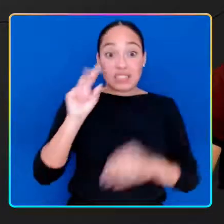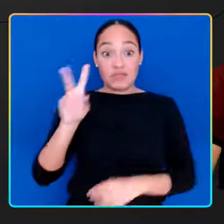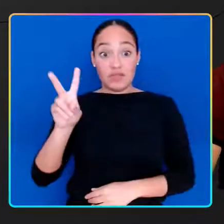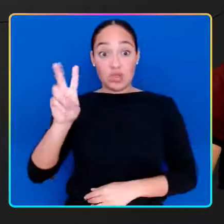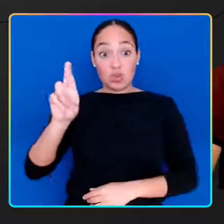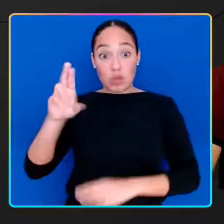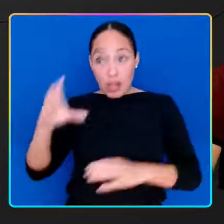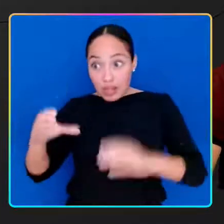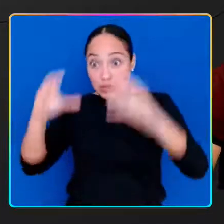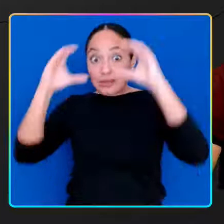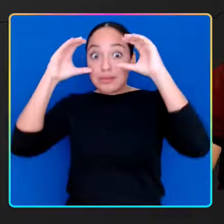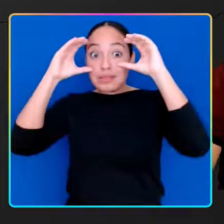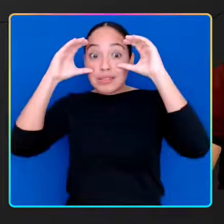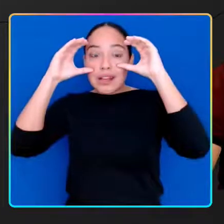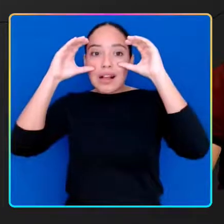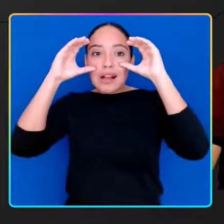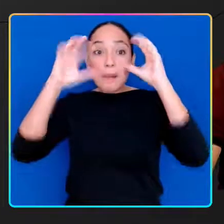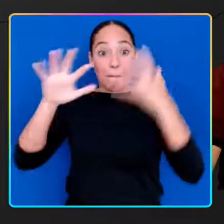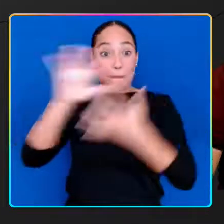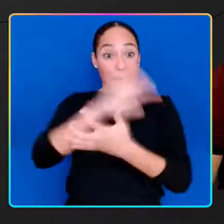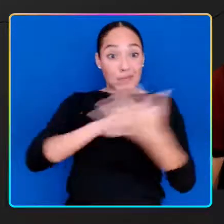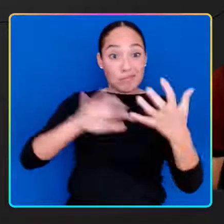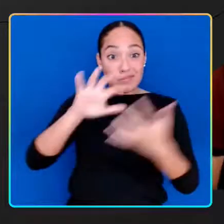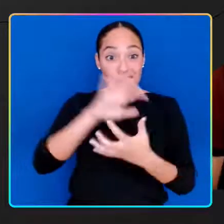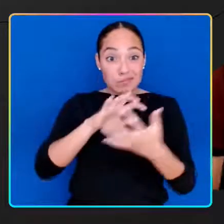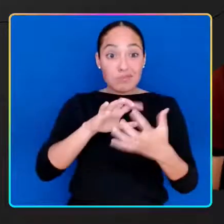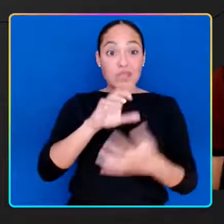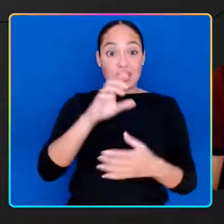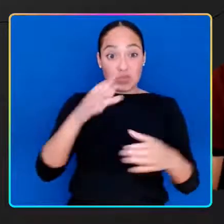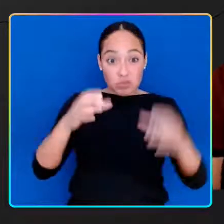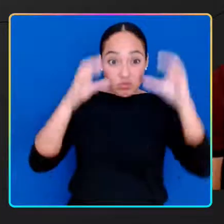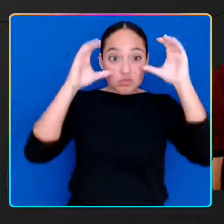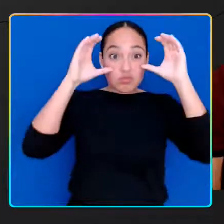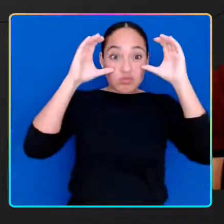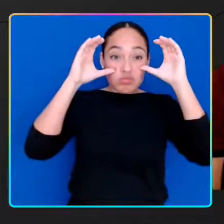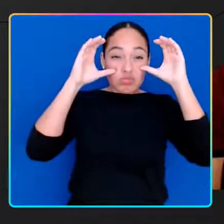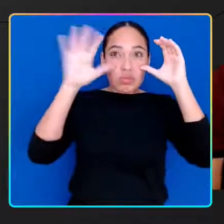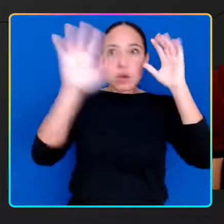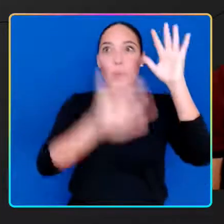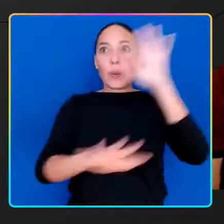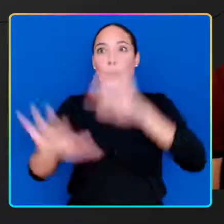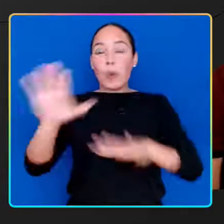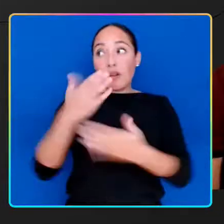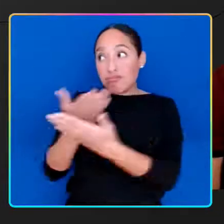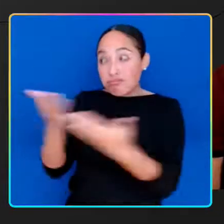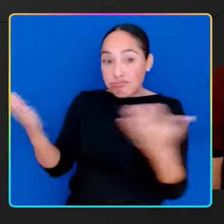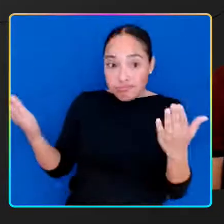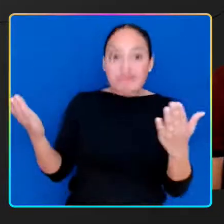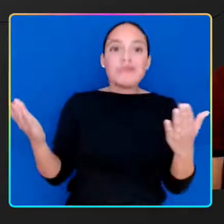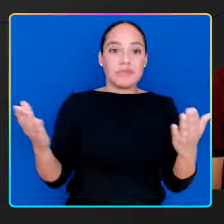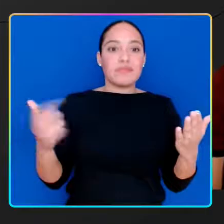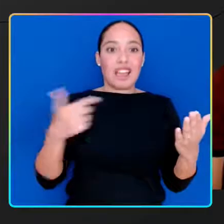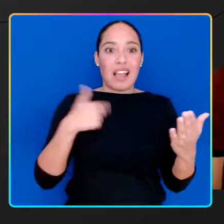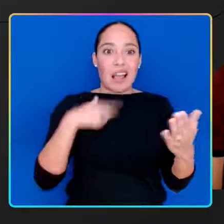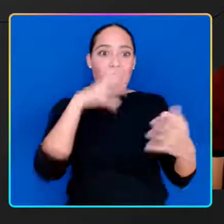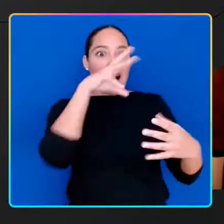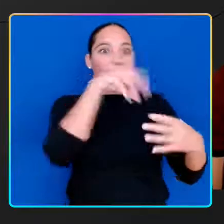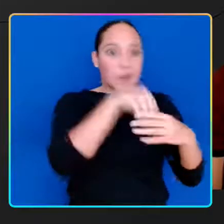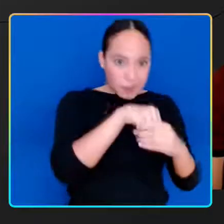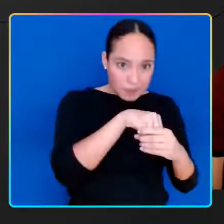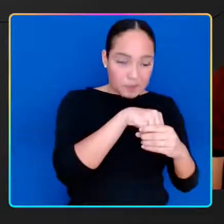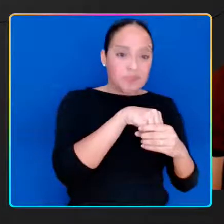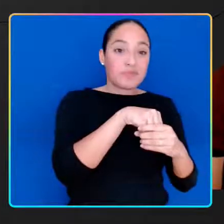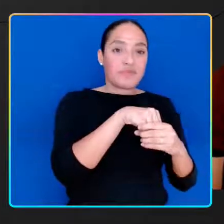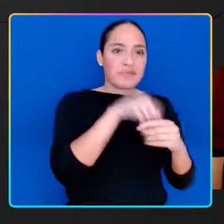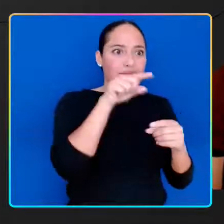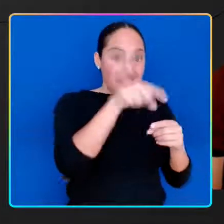graphics, and then could bring this experience to new kind of services behind sports, entertainment. And